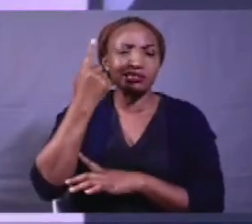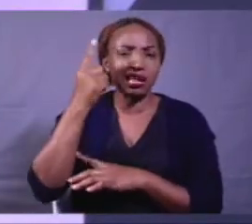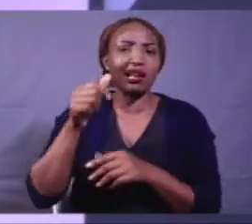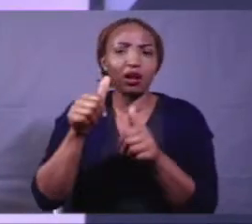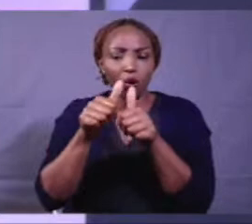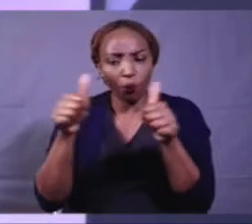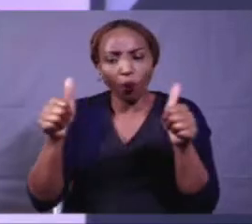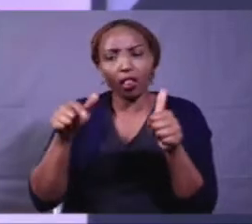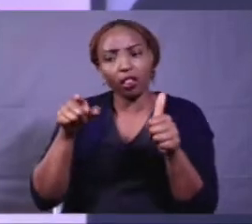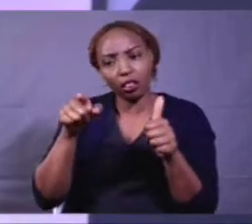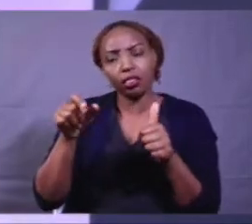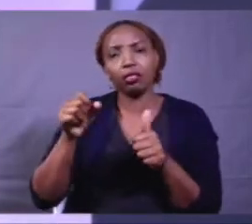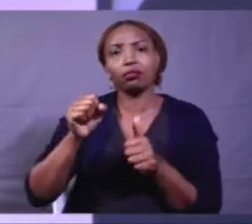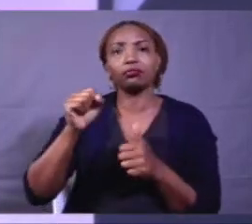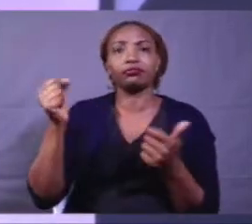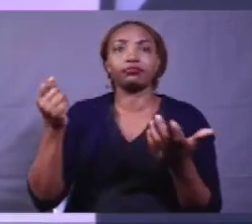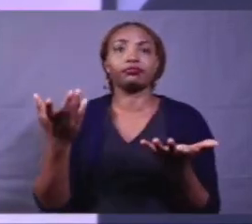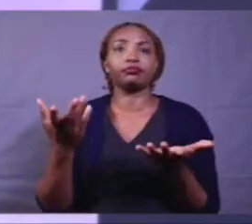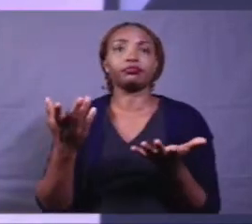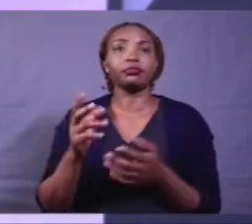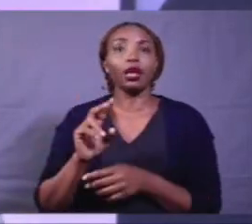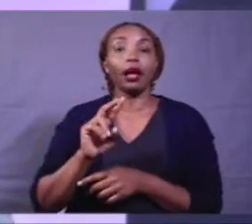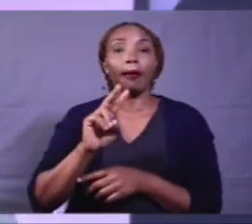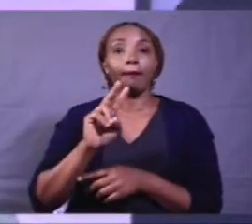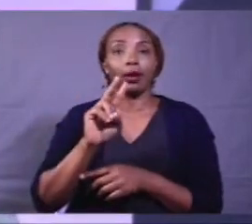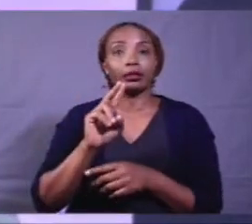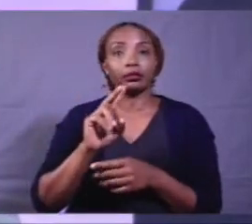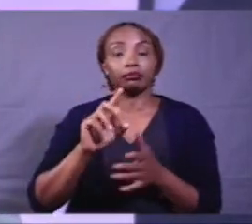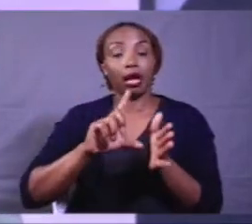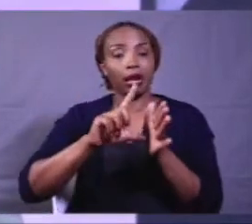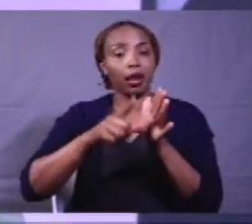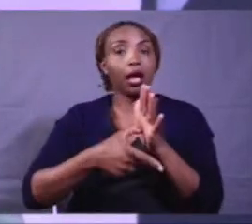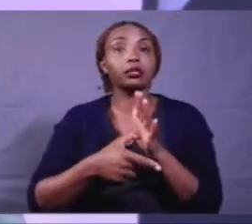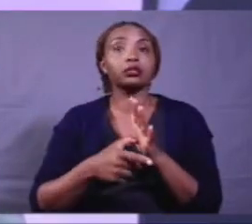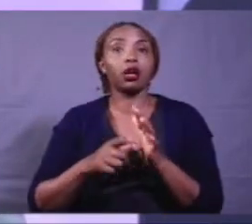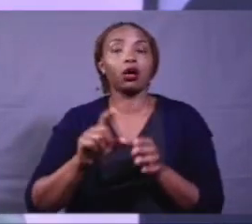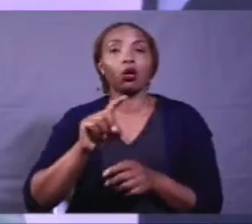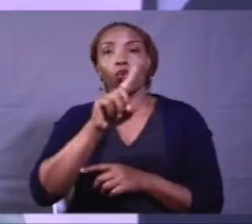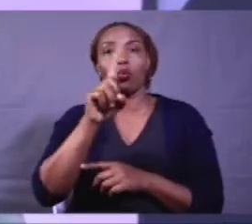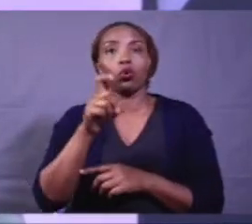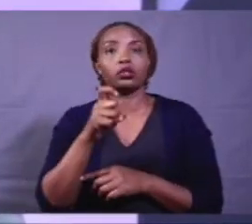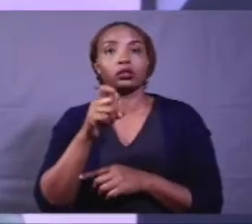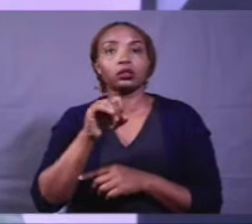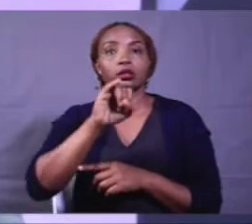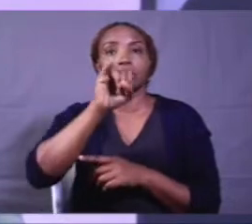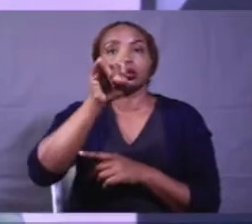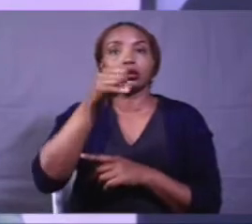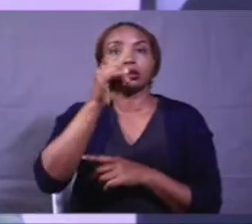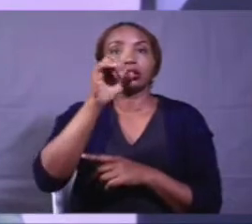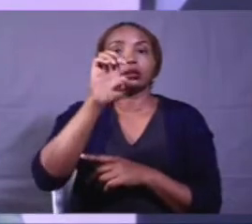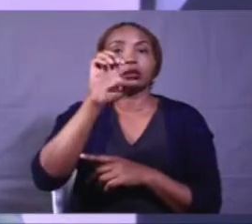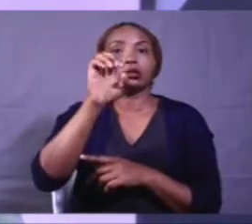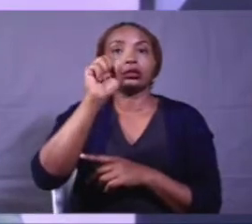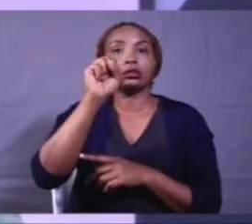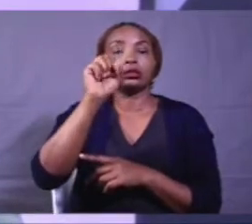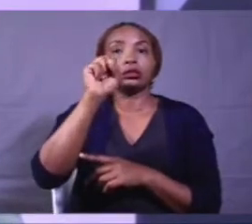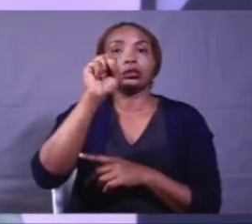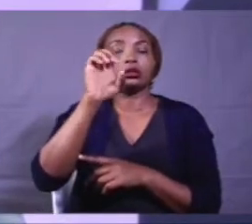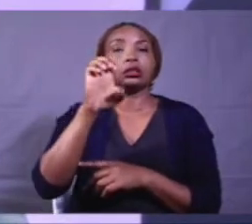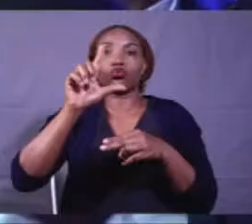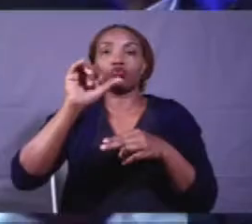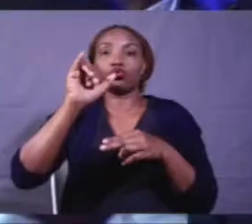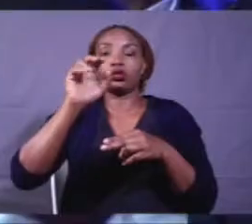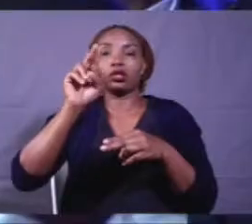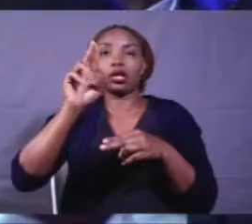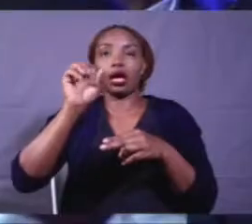for that. I'll take my next question from Jesse Julius. Jesse is from Kakamega